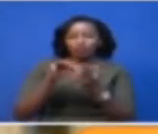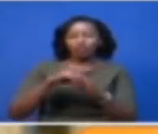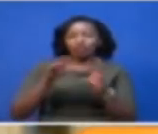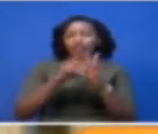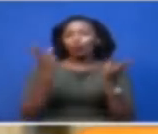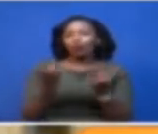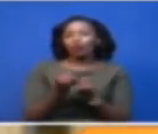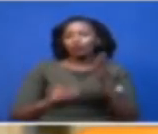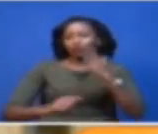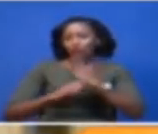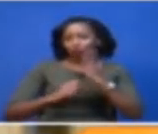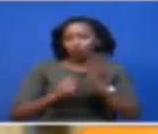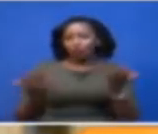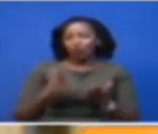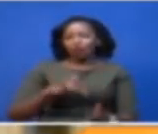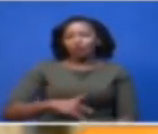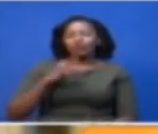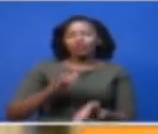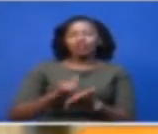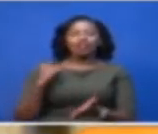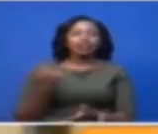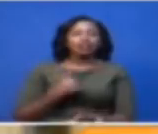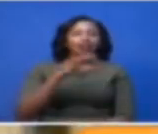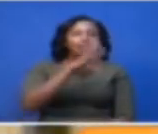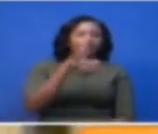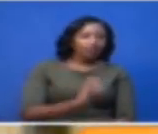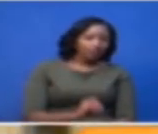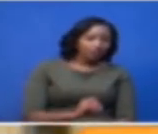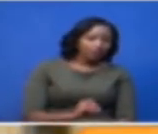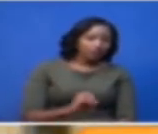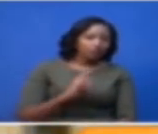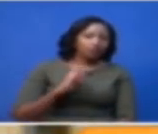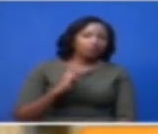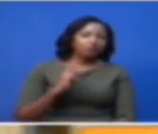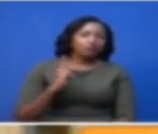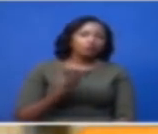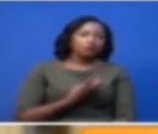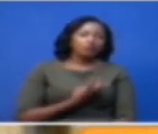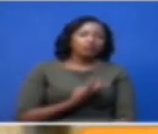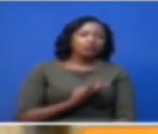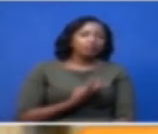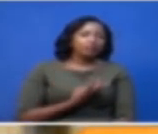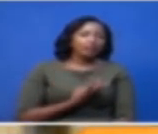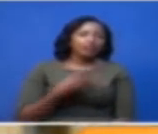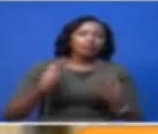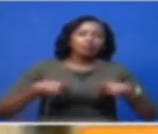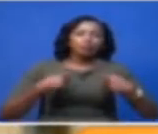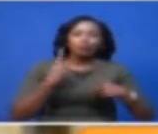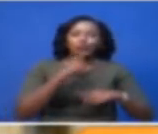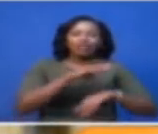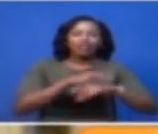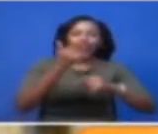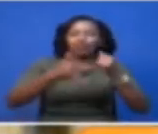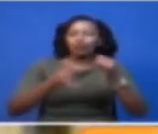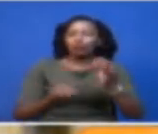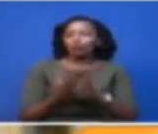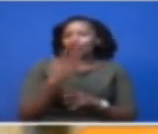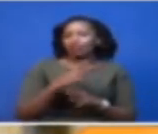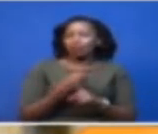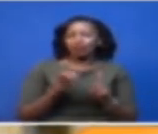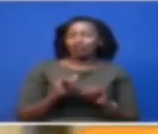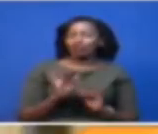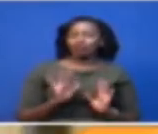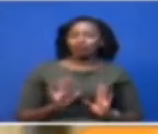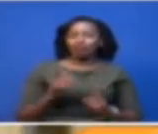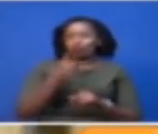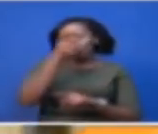been created this world, especially as Africans or women, we're just supposed to be recipients and not the people shaping the discourse or how that happens. And because I've been true